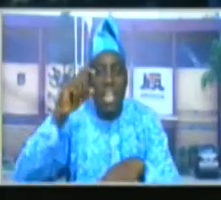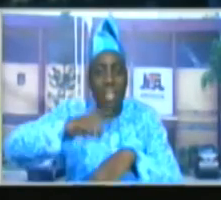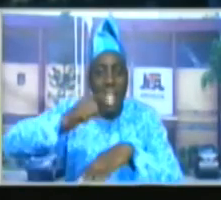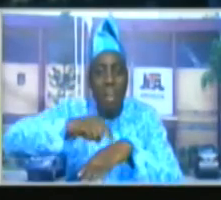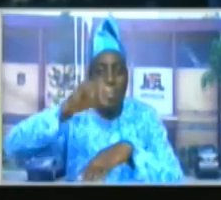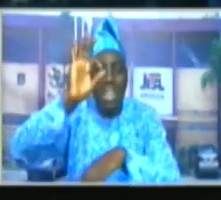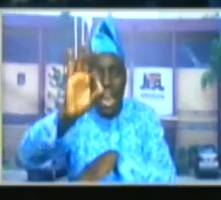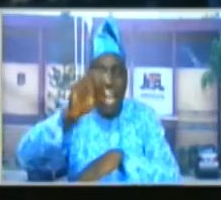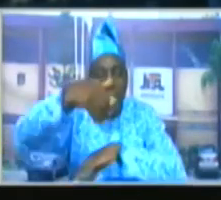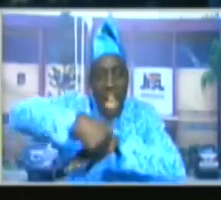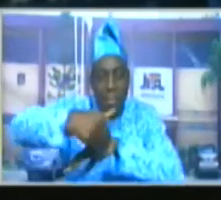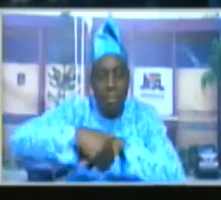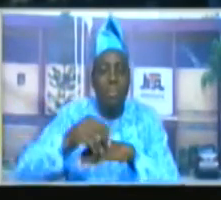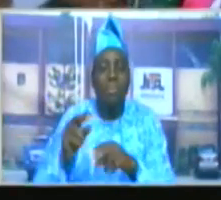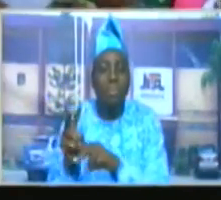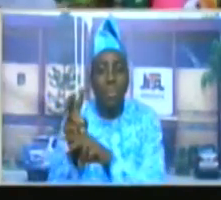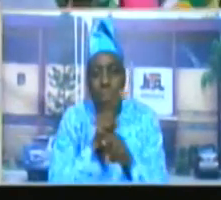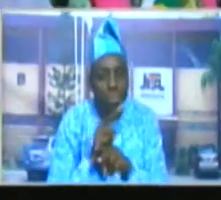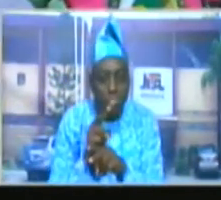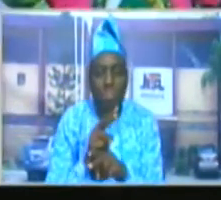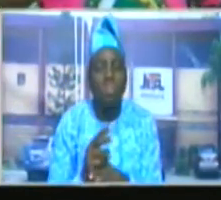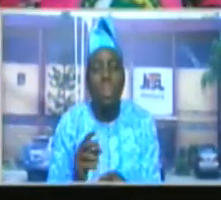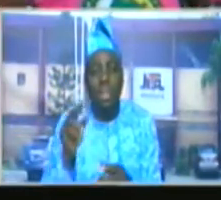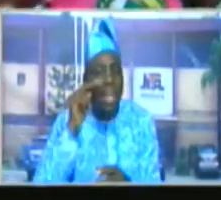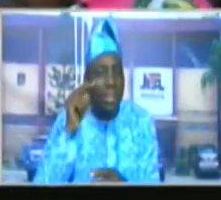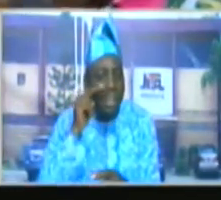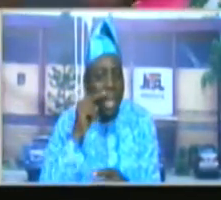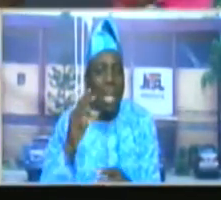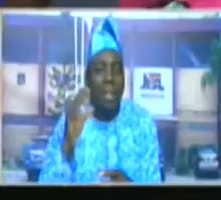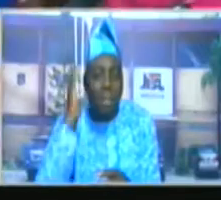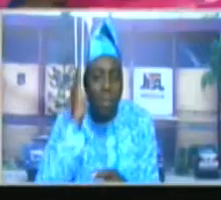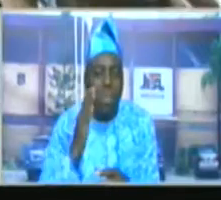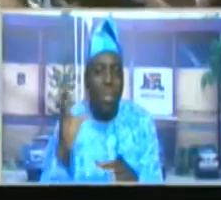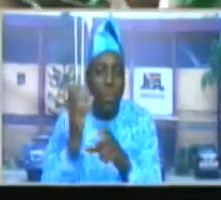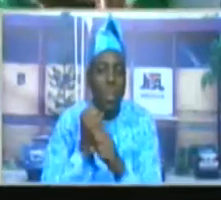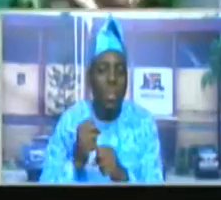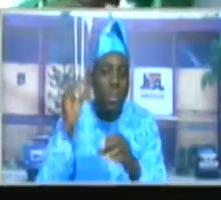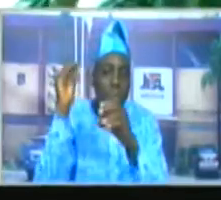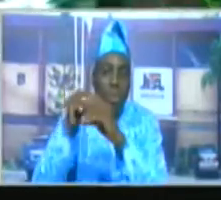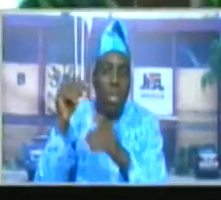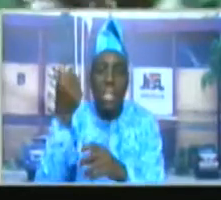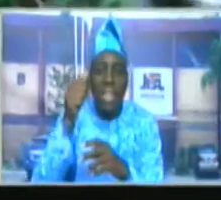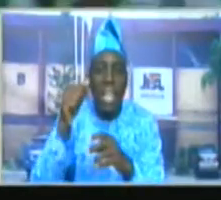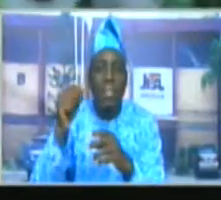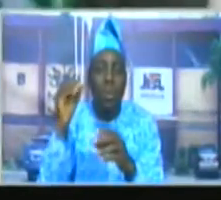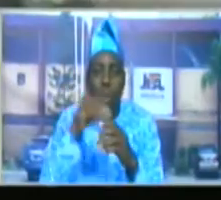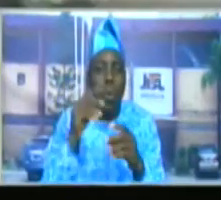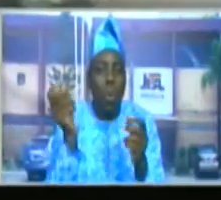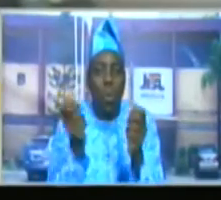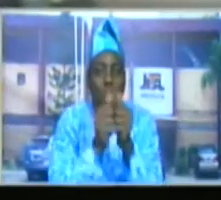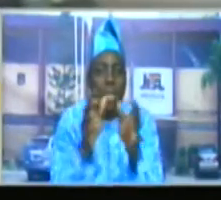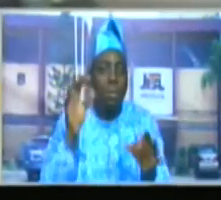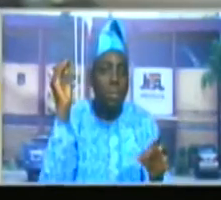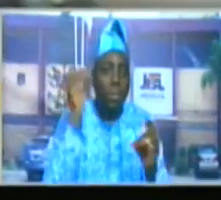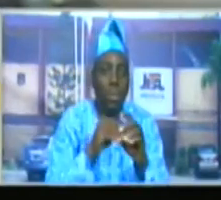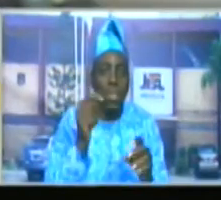third meeting between the two countries at the tournament, with Nigeria winning the previous matches, scoring 10 goals without conceding any. We